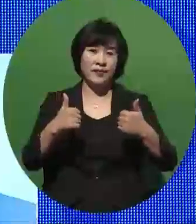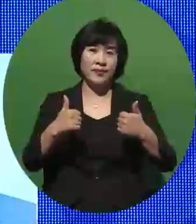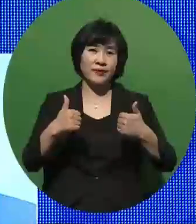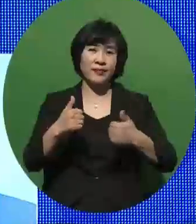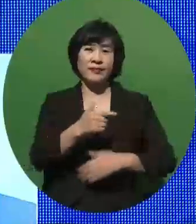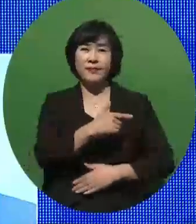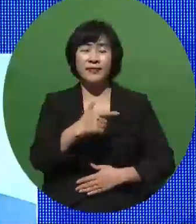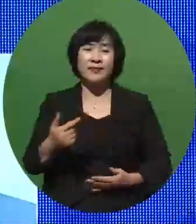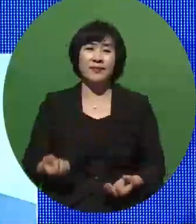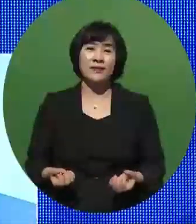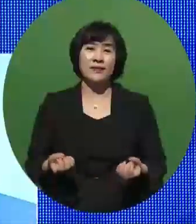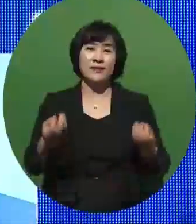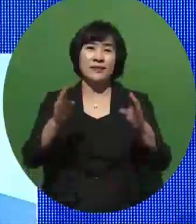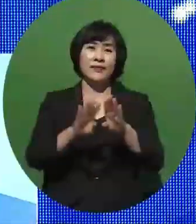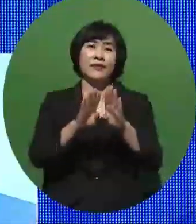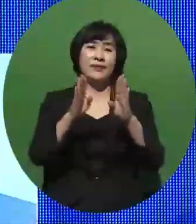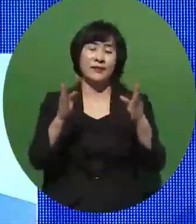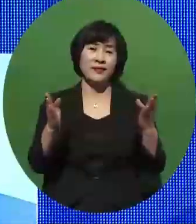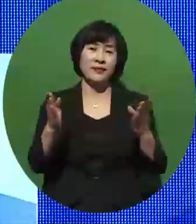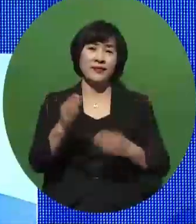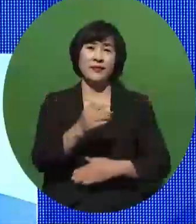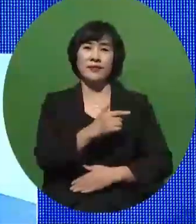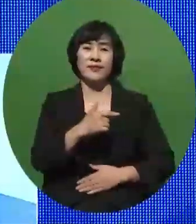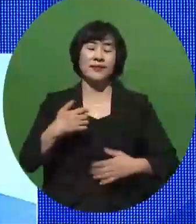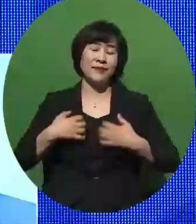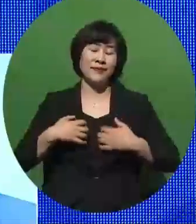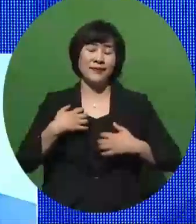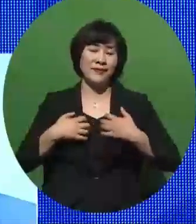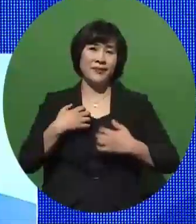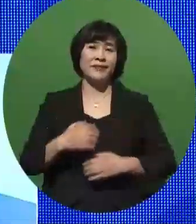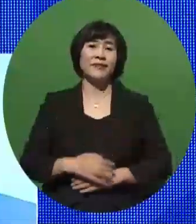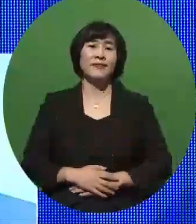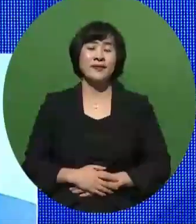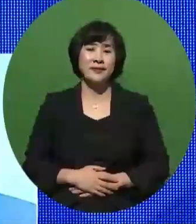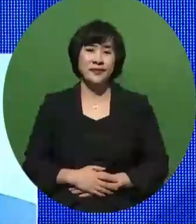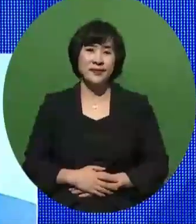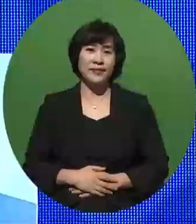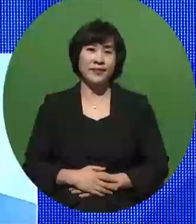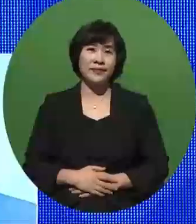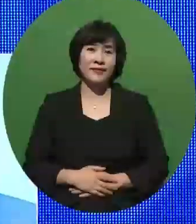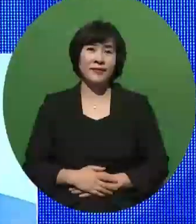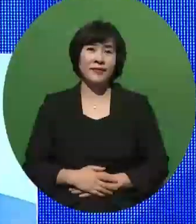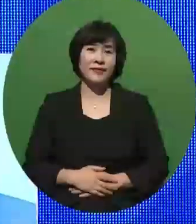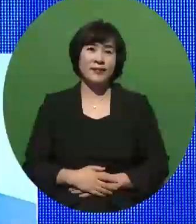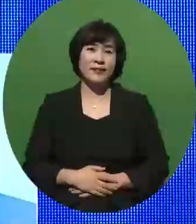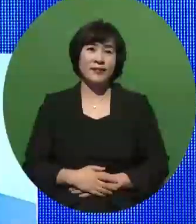15th President of Republic of Korea, world leader Kim Dae-jung.